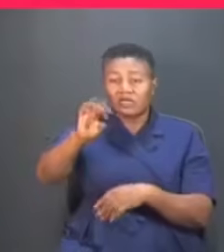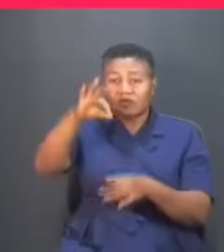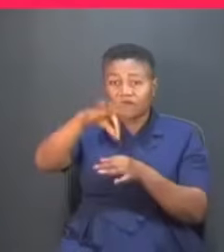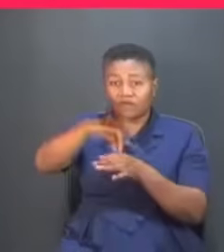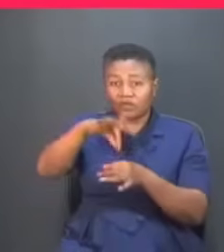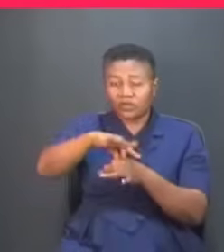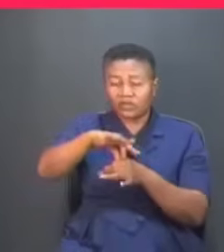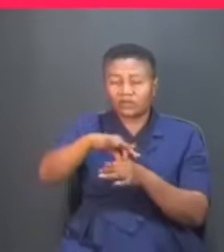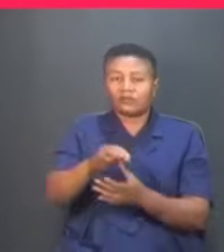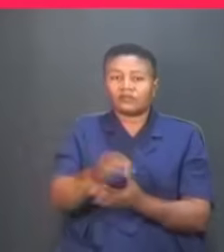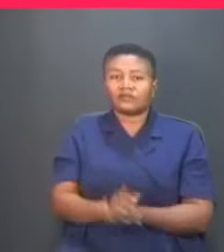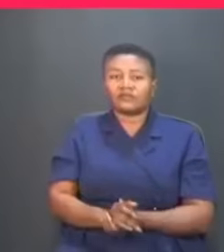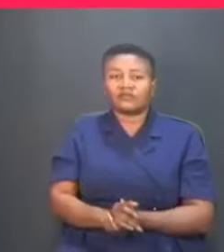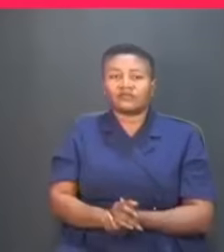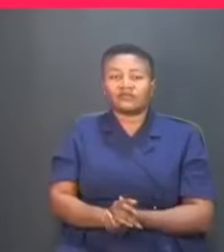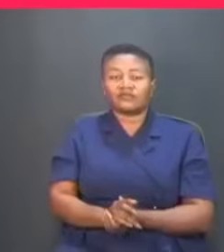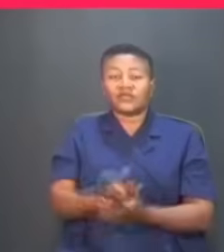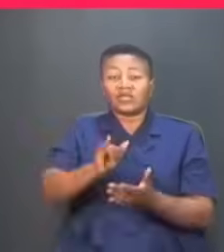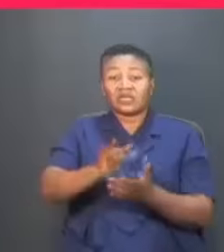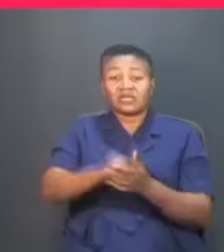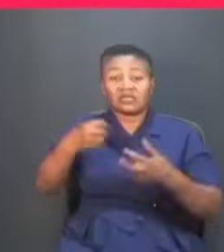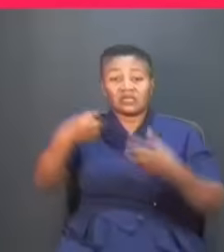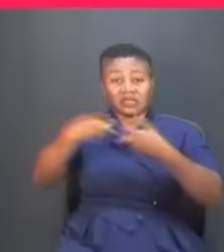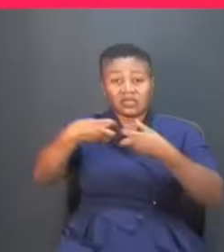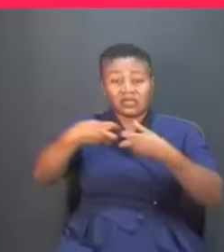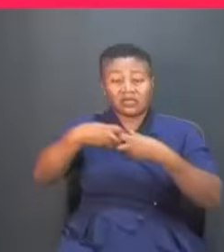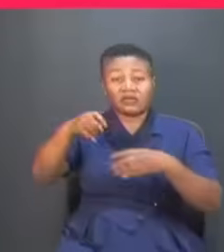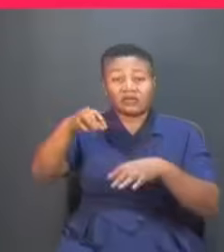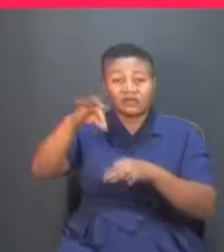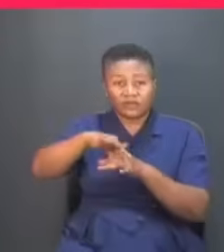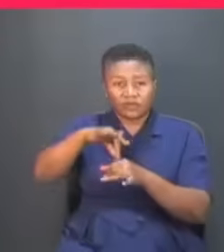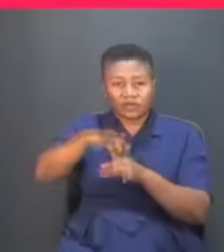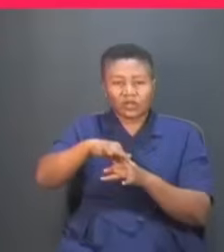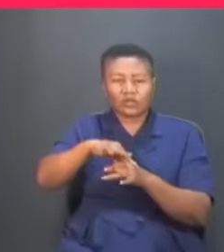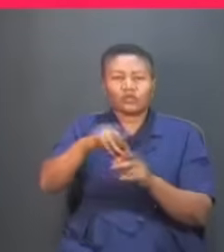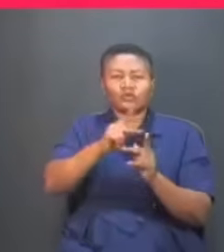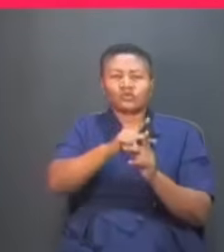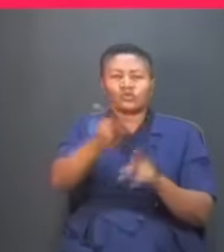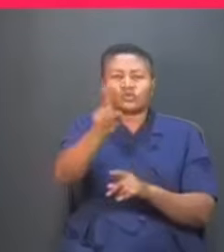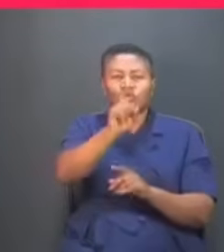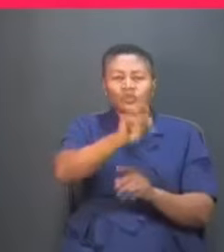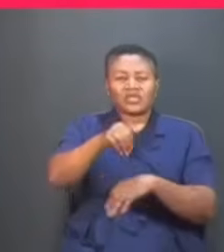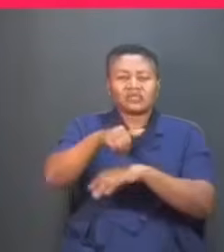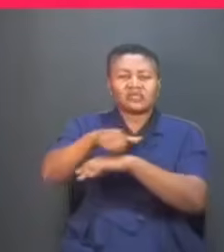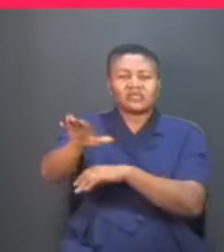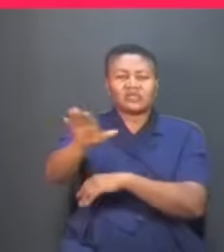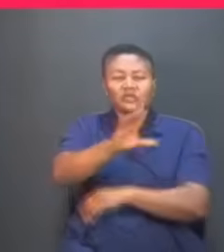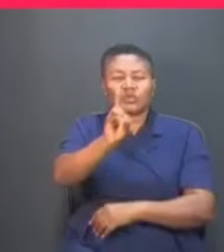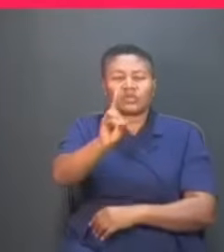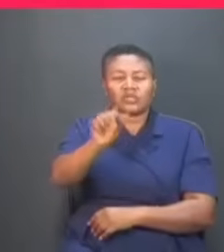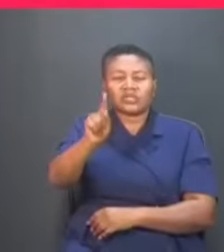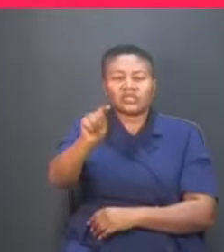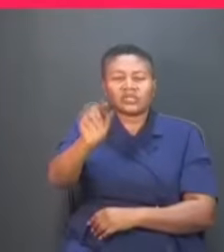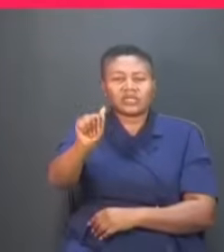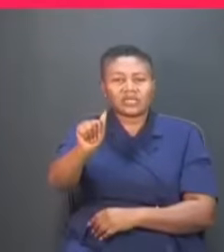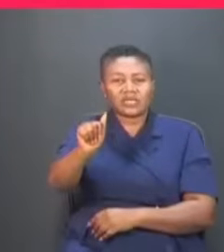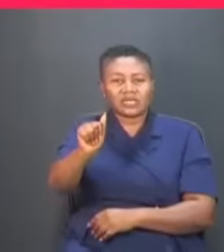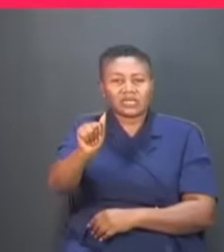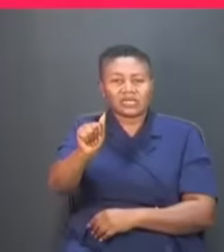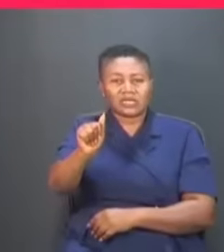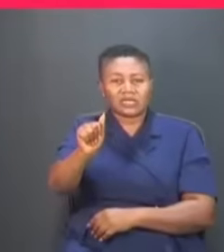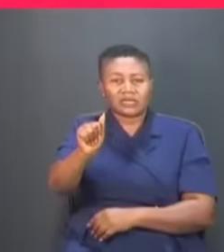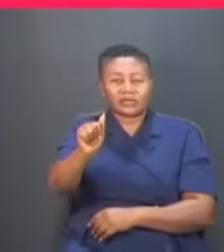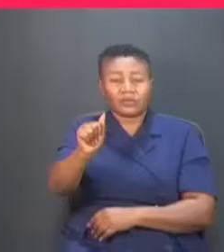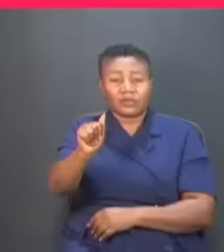Now, all of you have to get your bio into the system from where you sit.